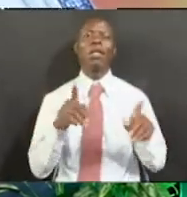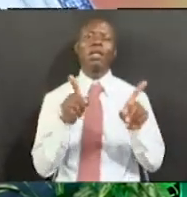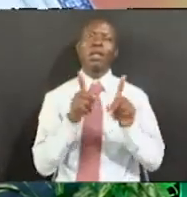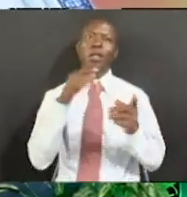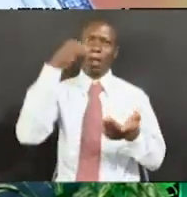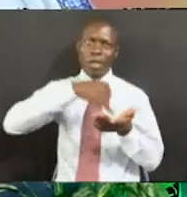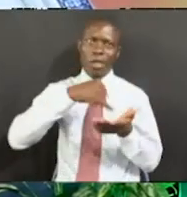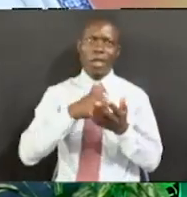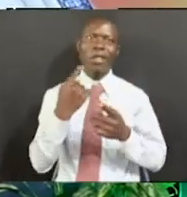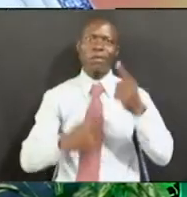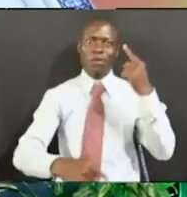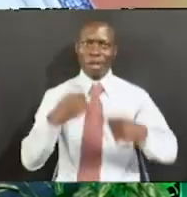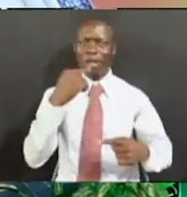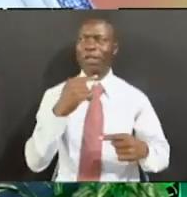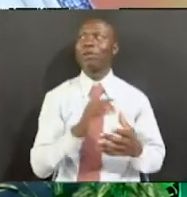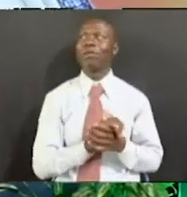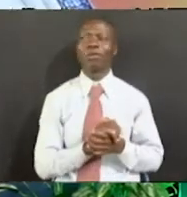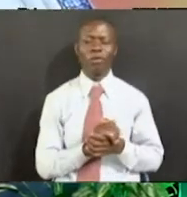into champions.